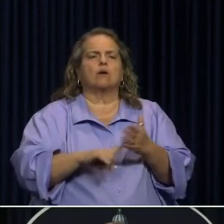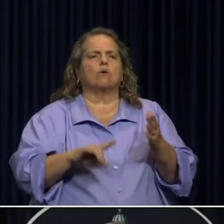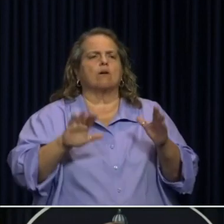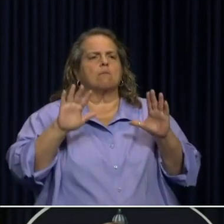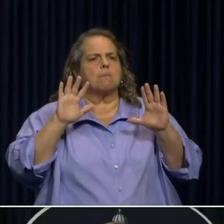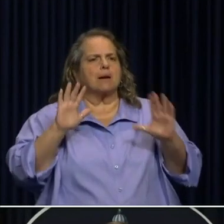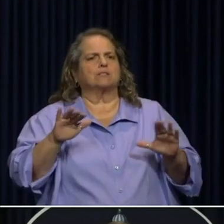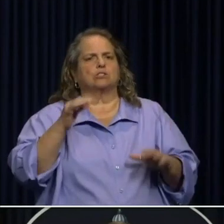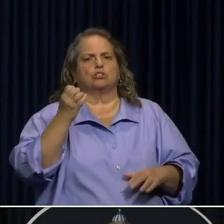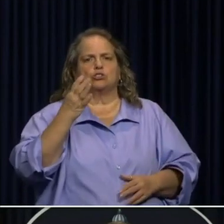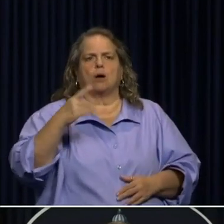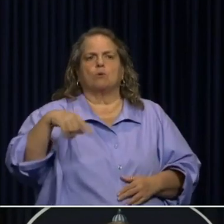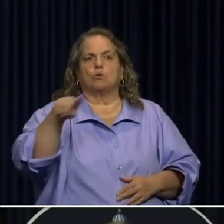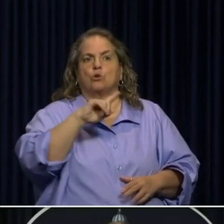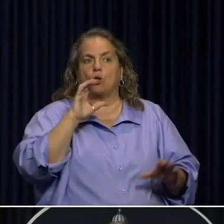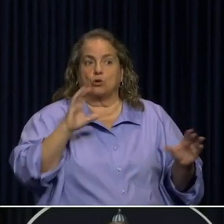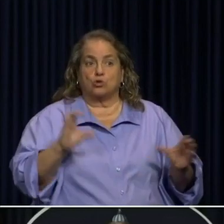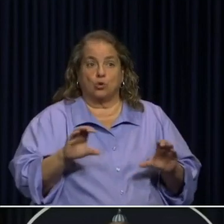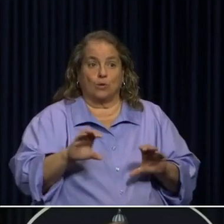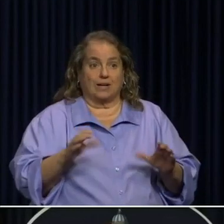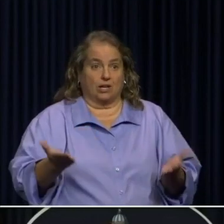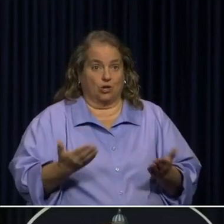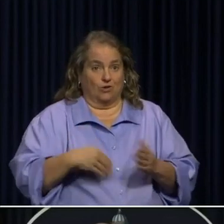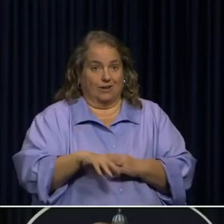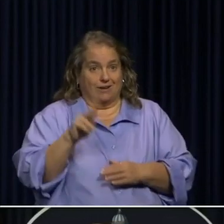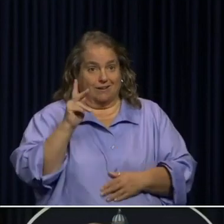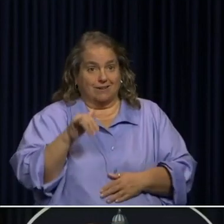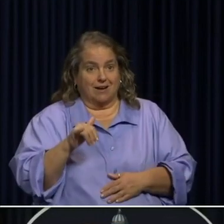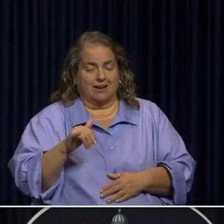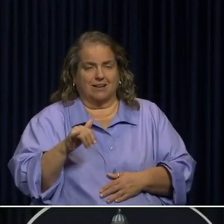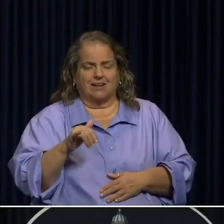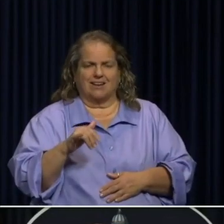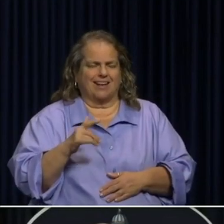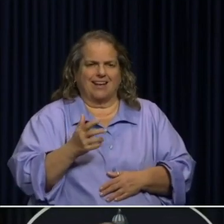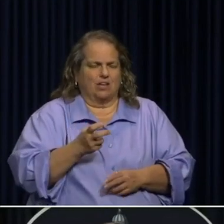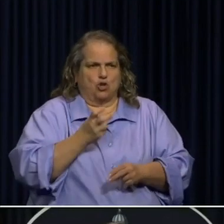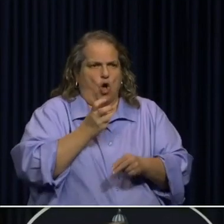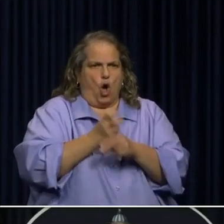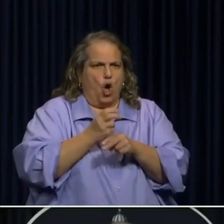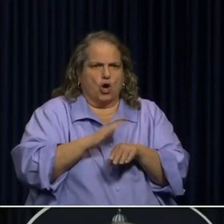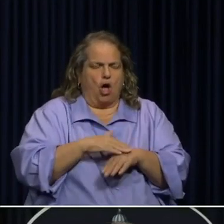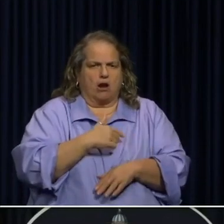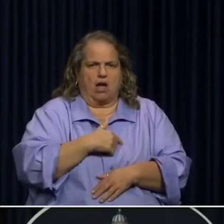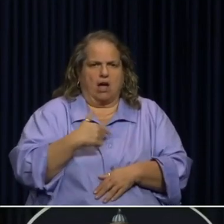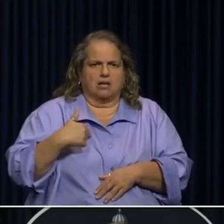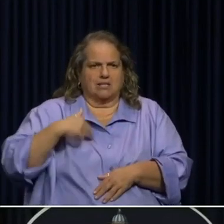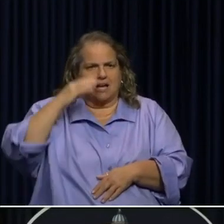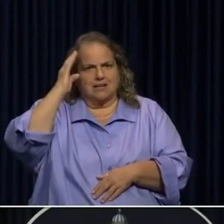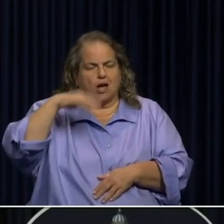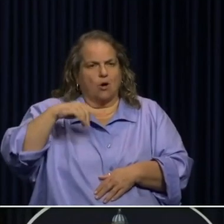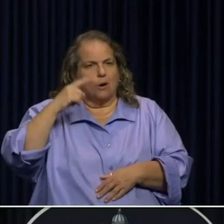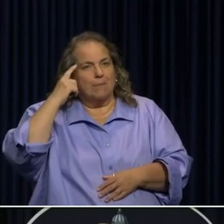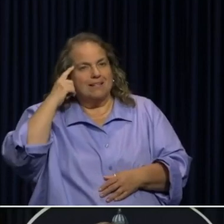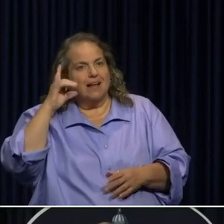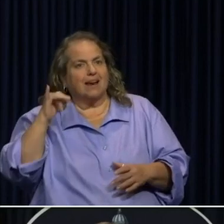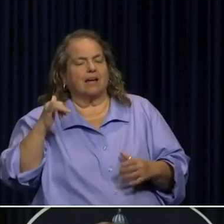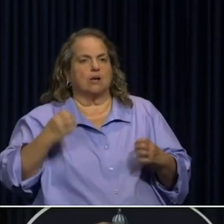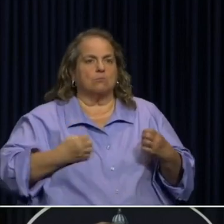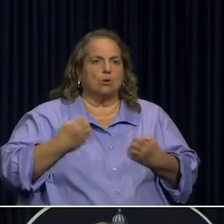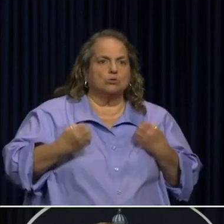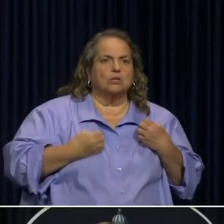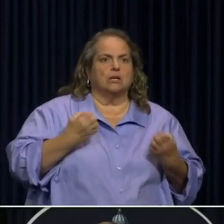that almost everybody is doing in Kentucky. Now, with this being hard on us mentally, with this being hard on us emotionally, with us